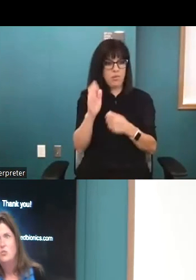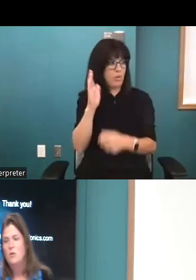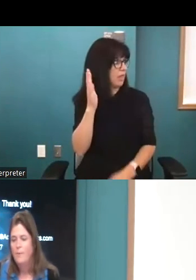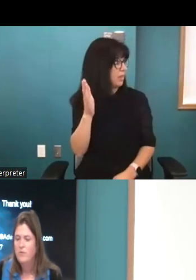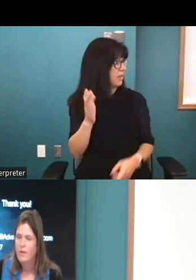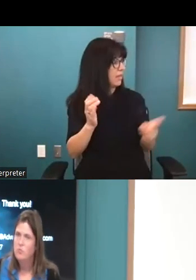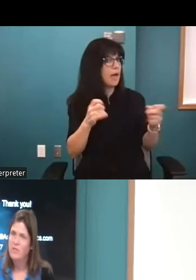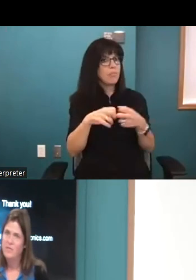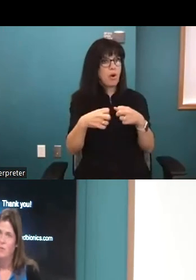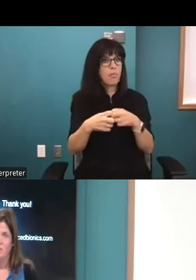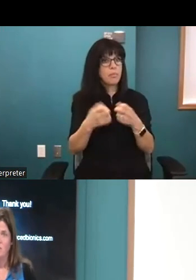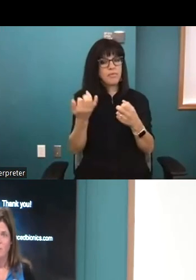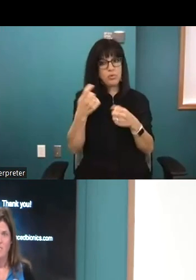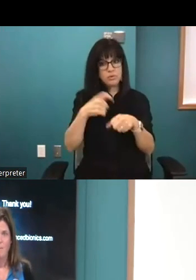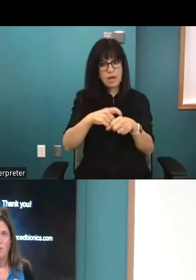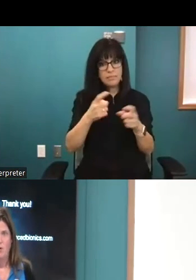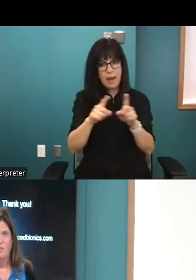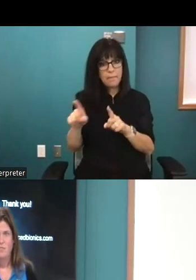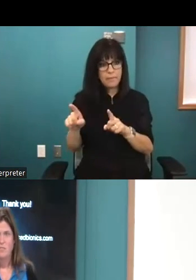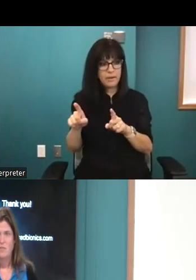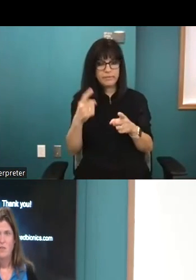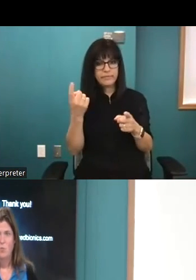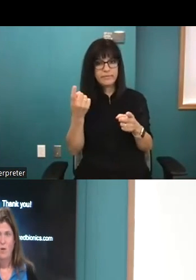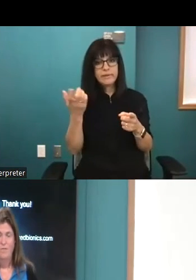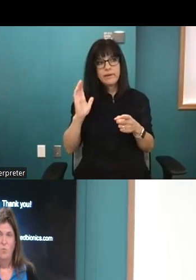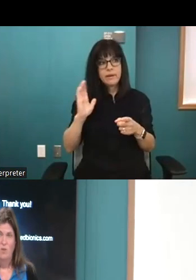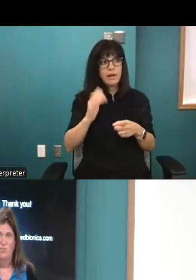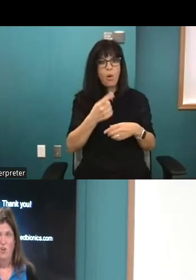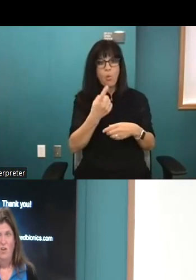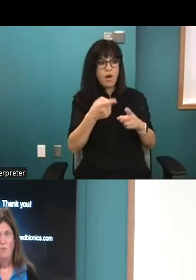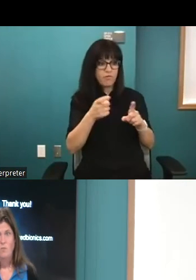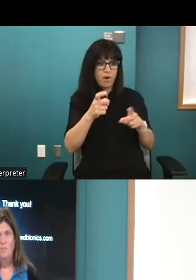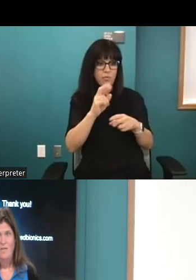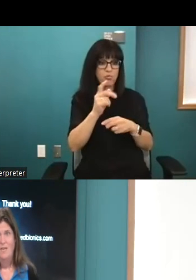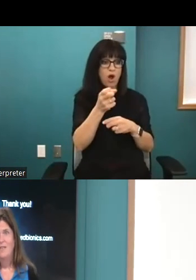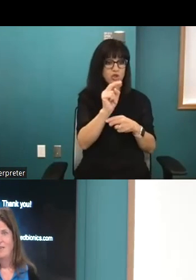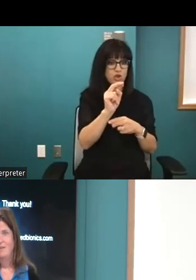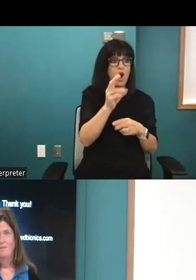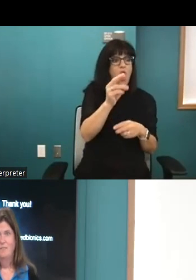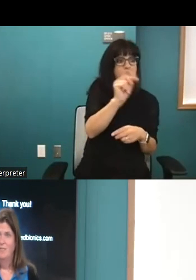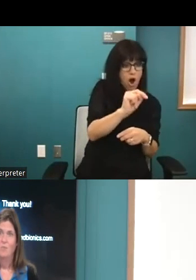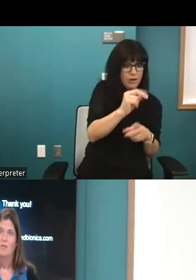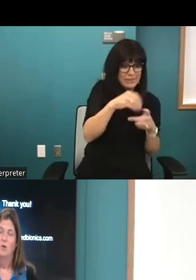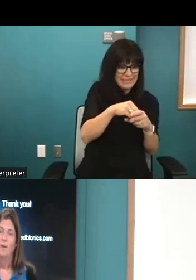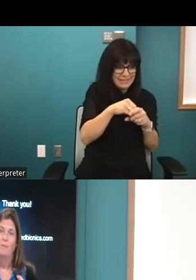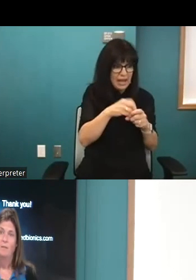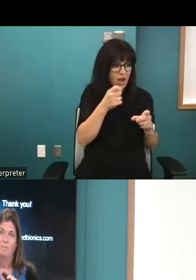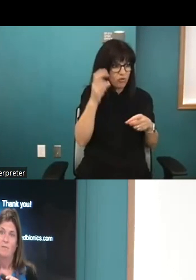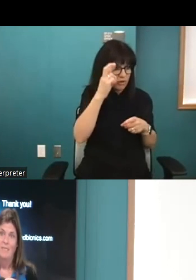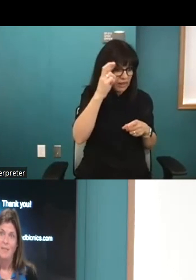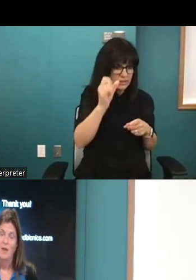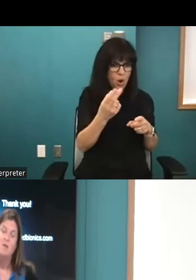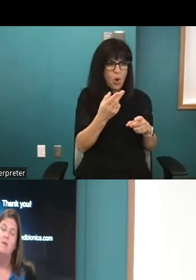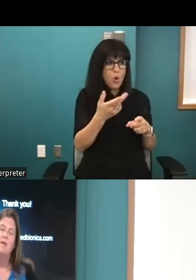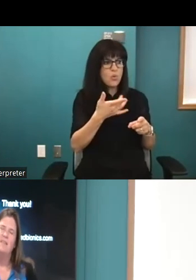that issue a couple times with kids when something's happened to their processor and their one from their Roger On was in it and they didn't realize, oh wait,